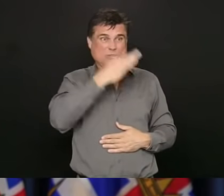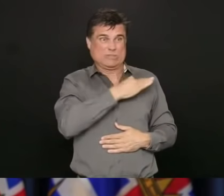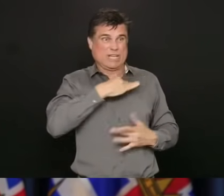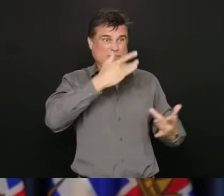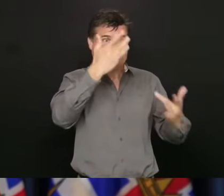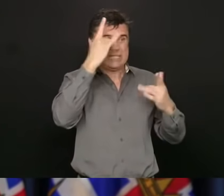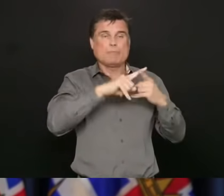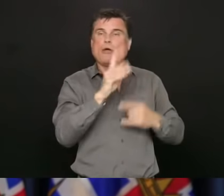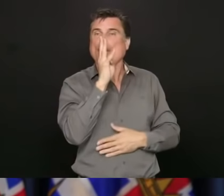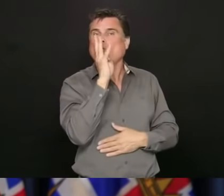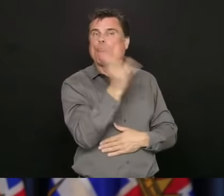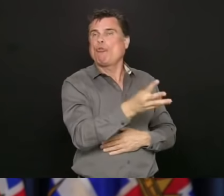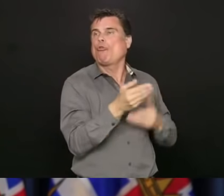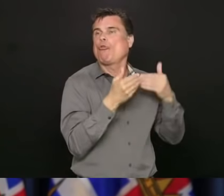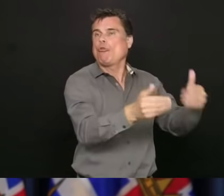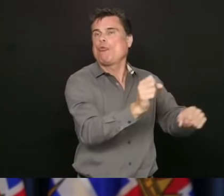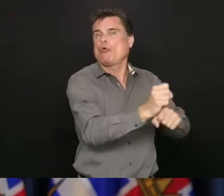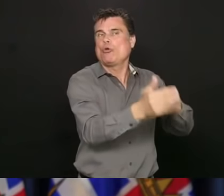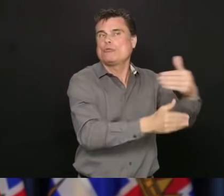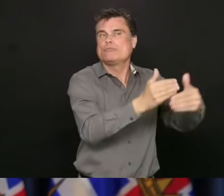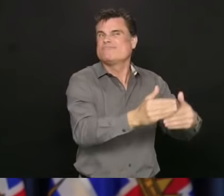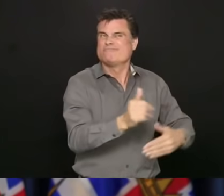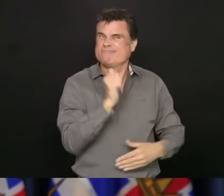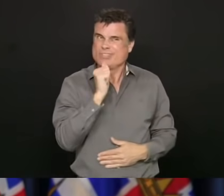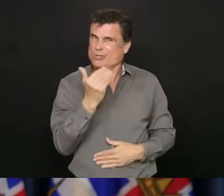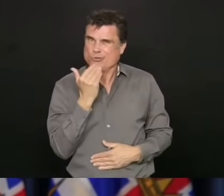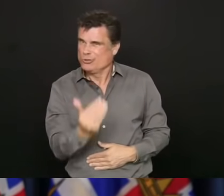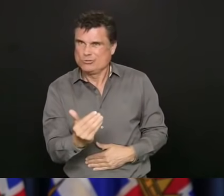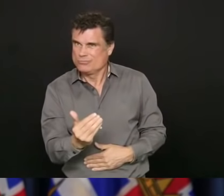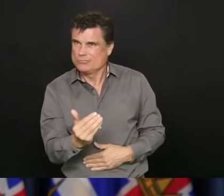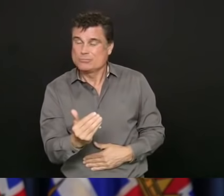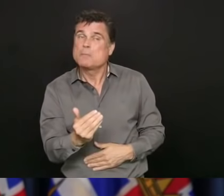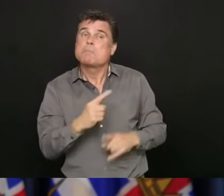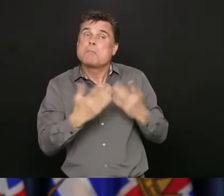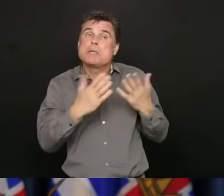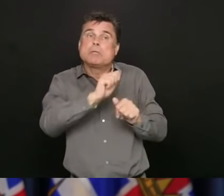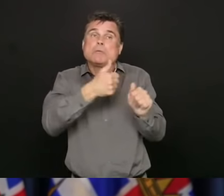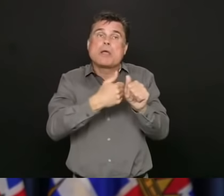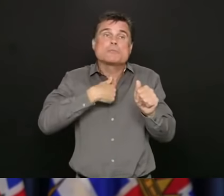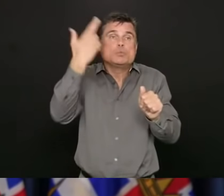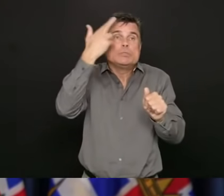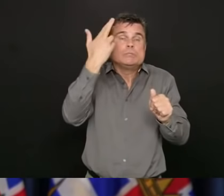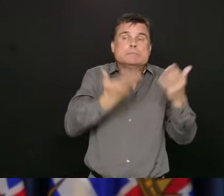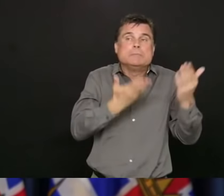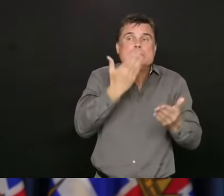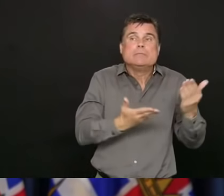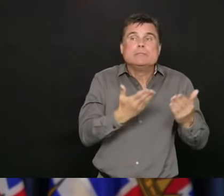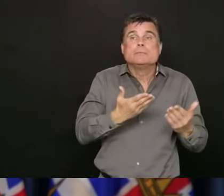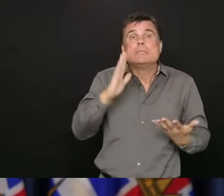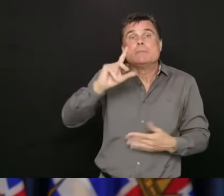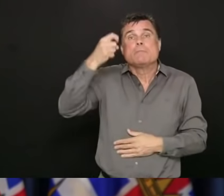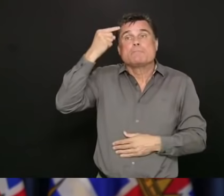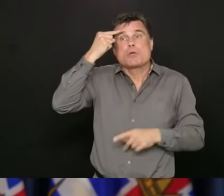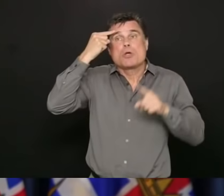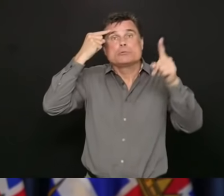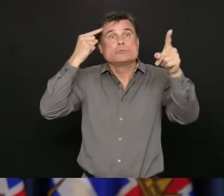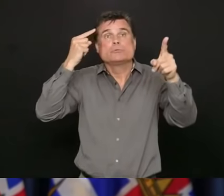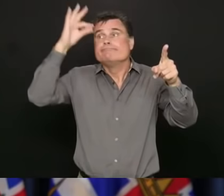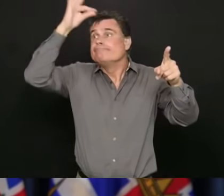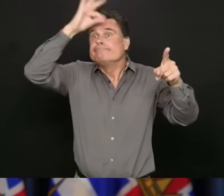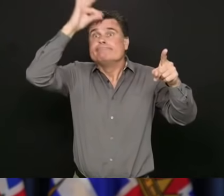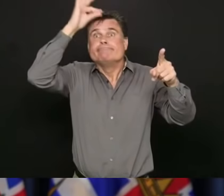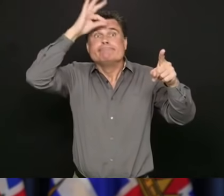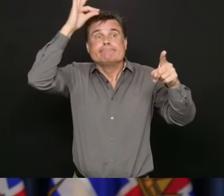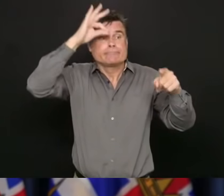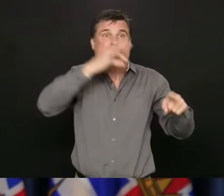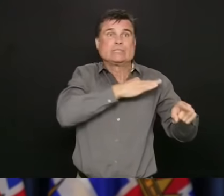attorney's intervention. The courts are there. This is, again, uncharted territory. I don't have a yes or no answer to that question, Shannon,